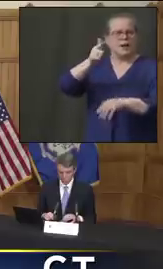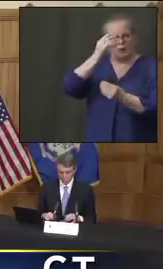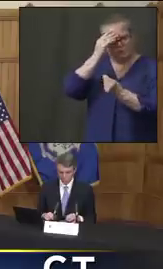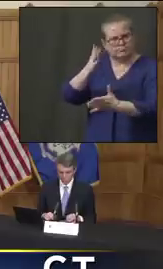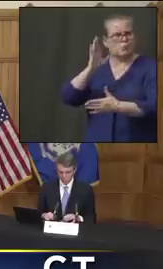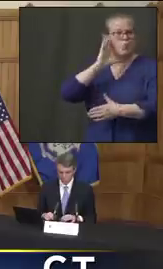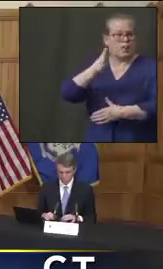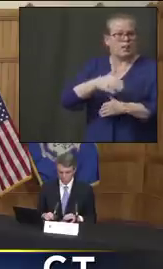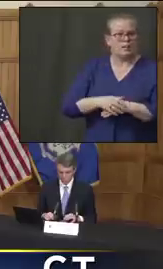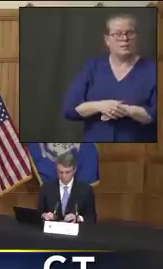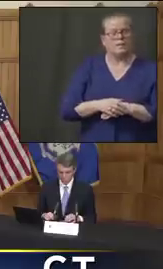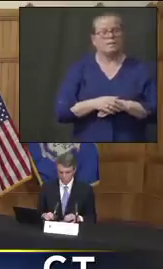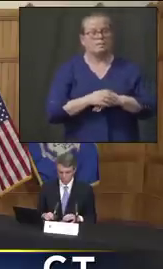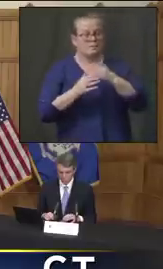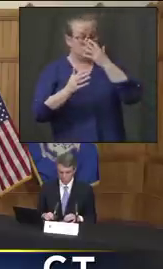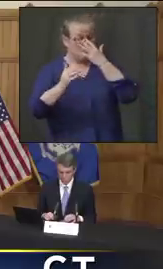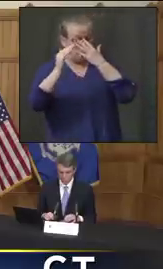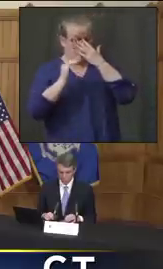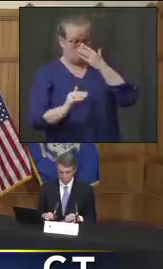Media.